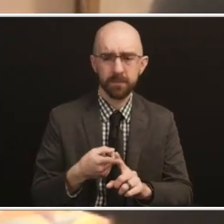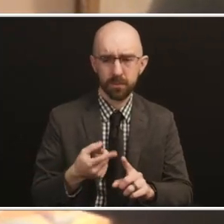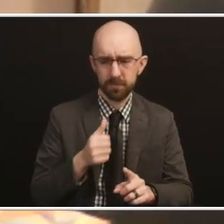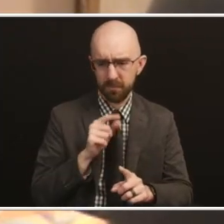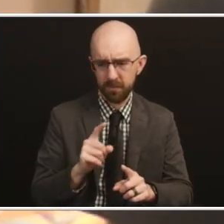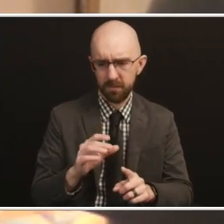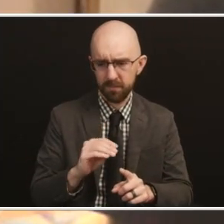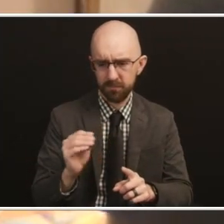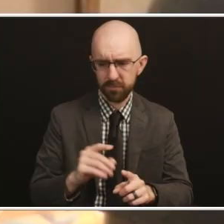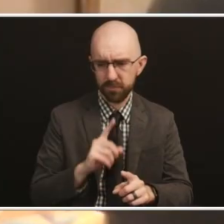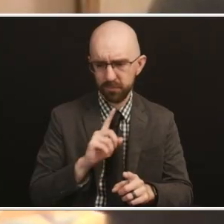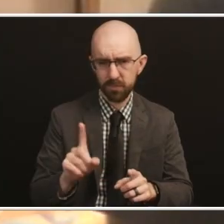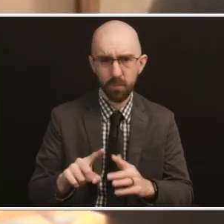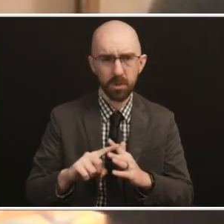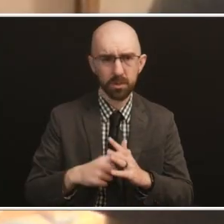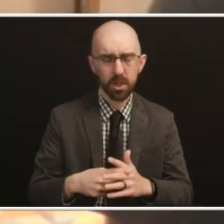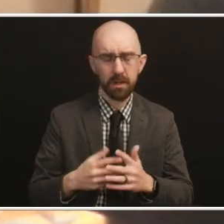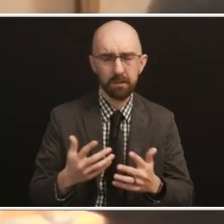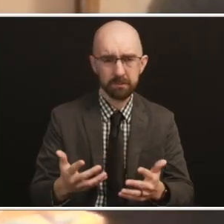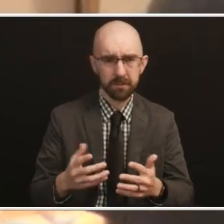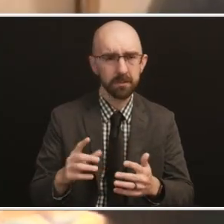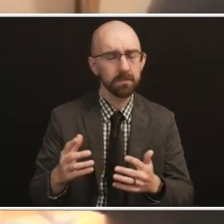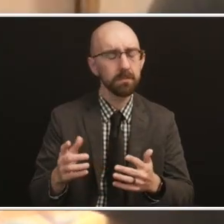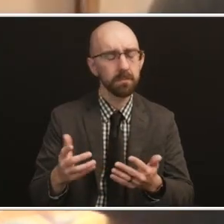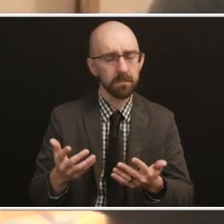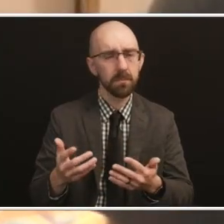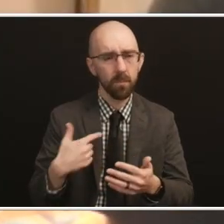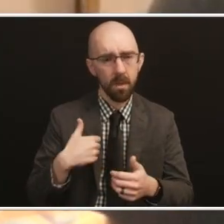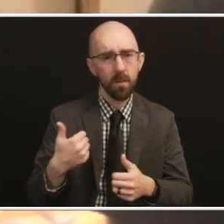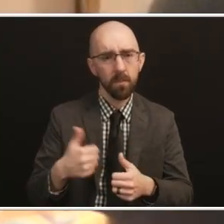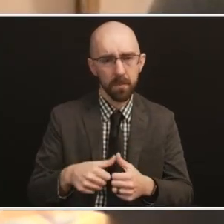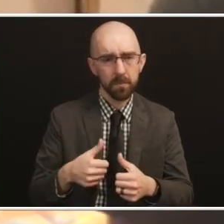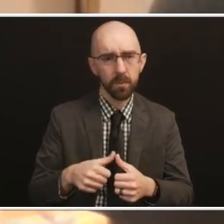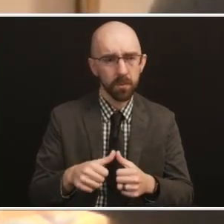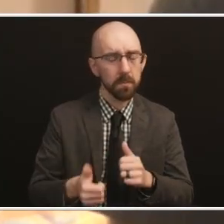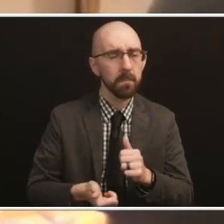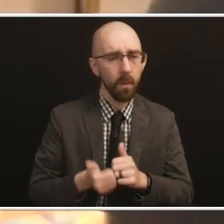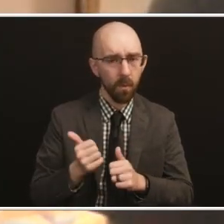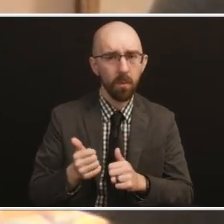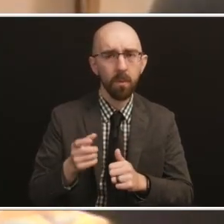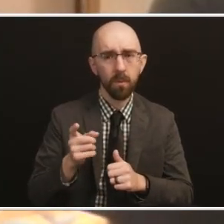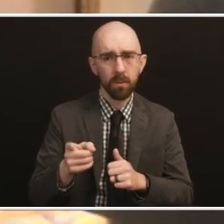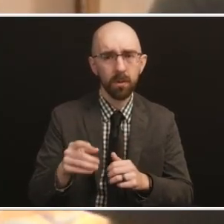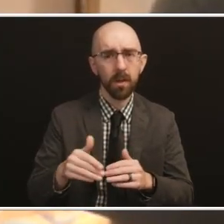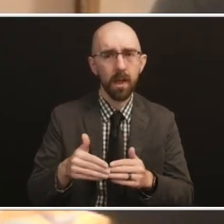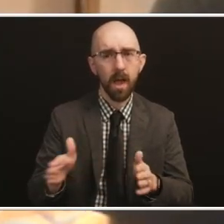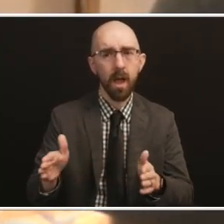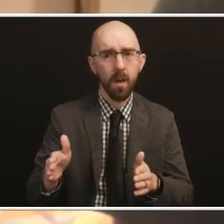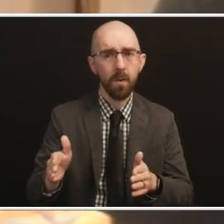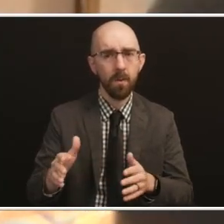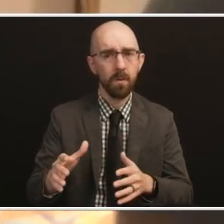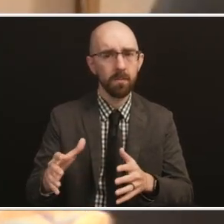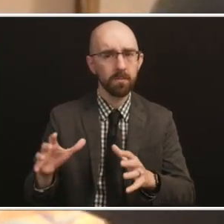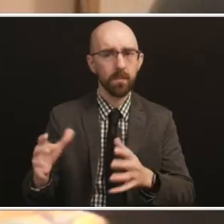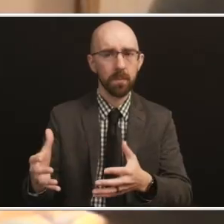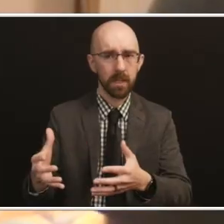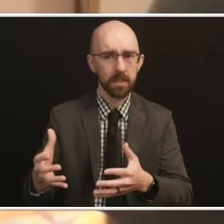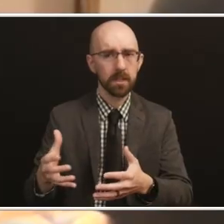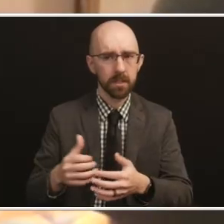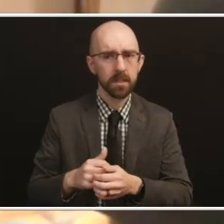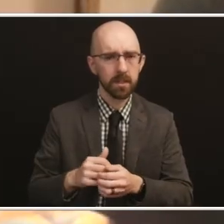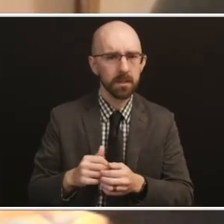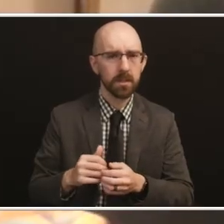100% sure where it started, but the ones that I remember the most are the ones being out in public and in school and stuff where,